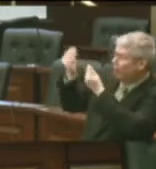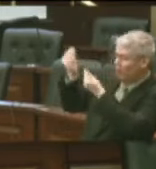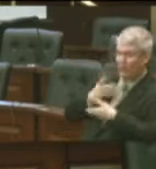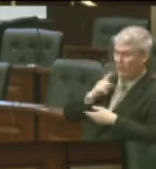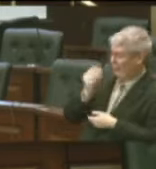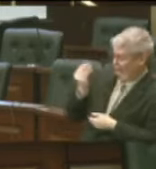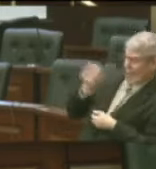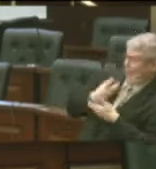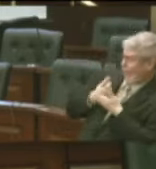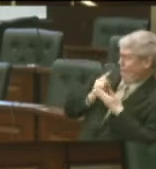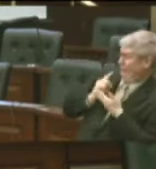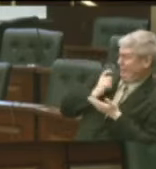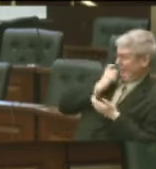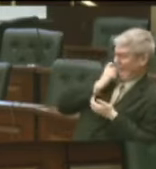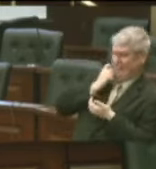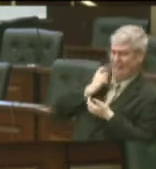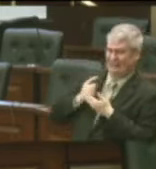it's a,